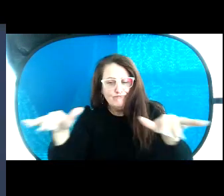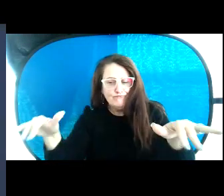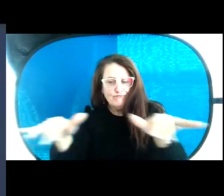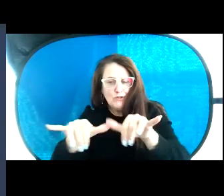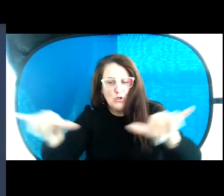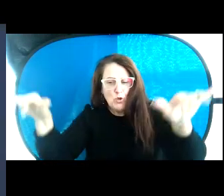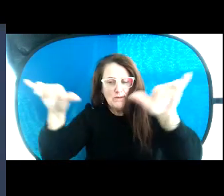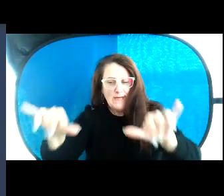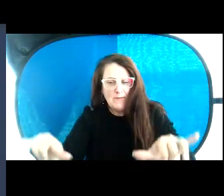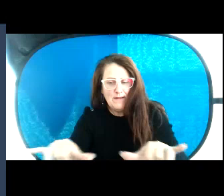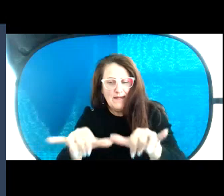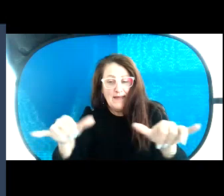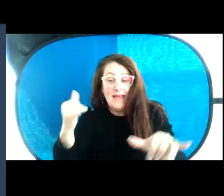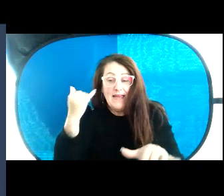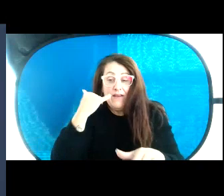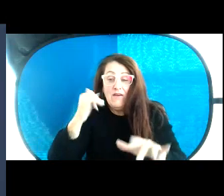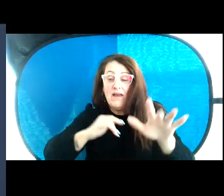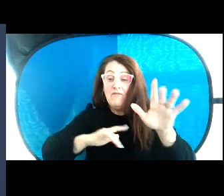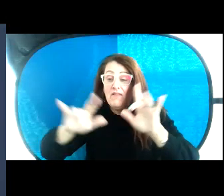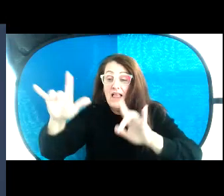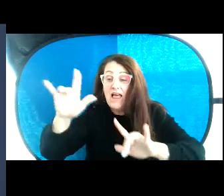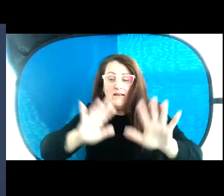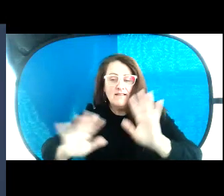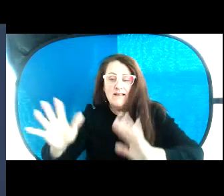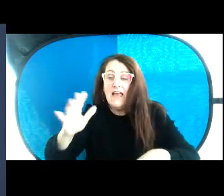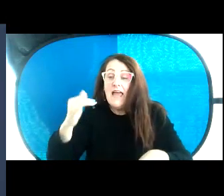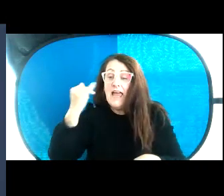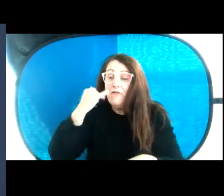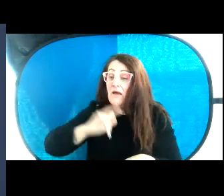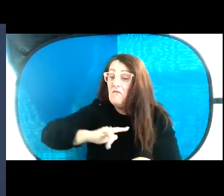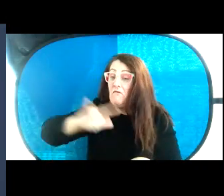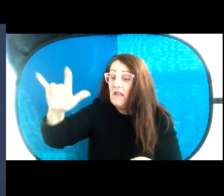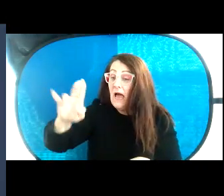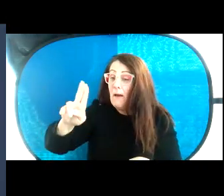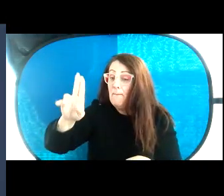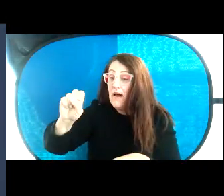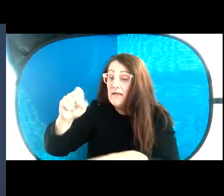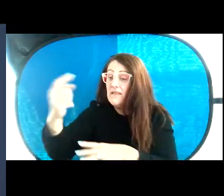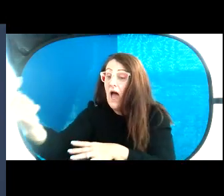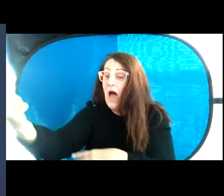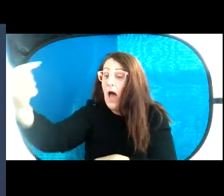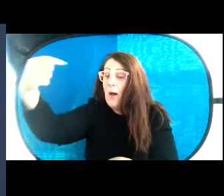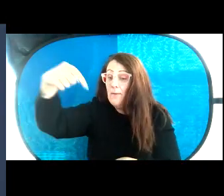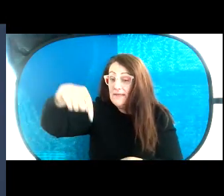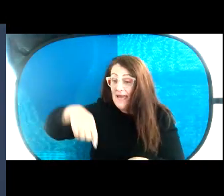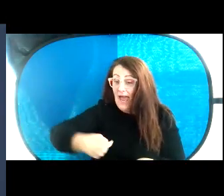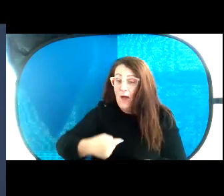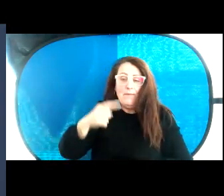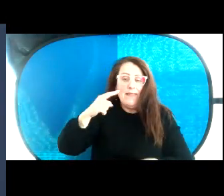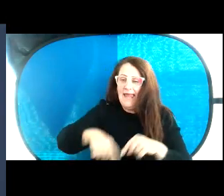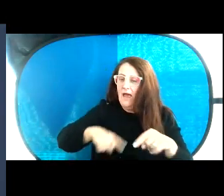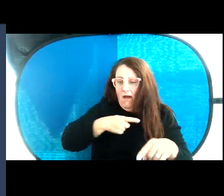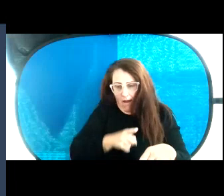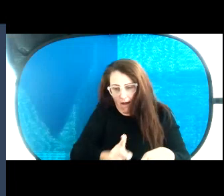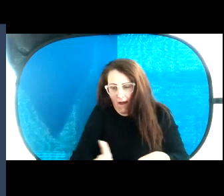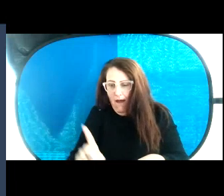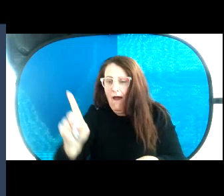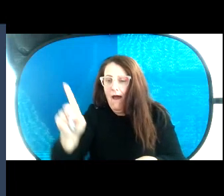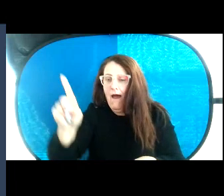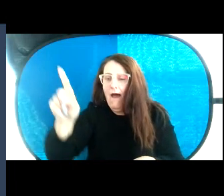could fly the buses up there, they'll make it down the hill. The problem is they just can't get up the hill. So we're exploring alternative